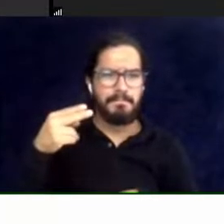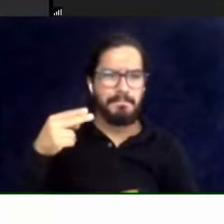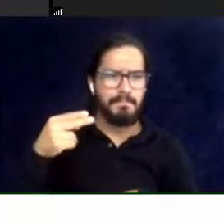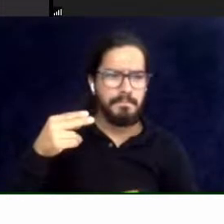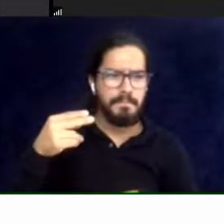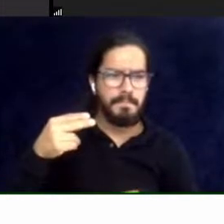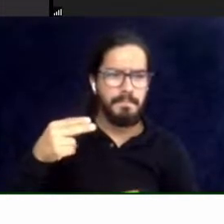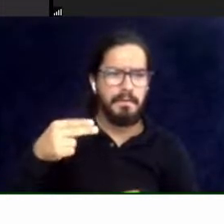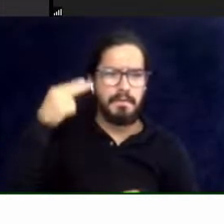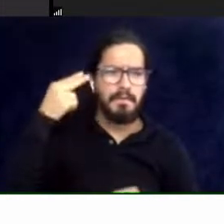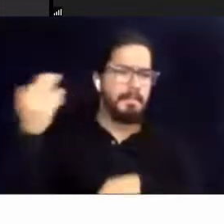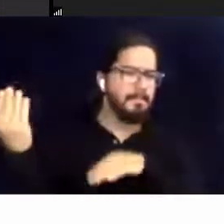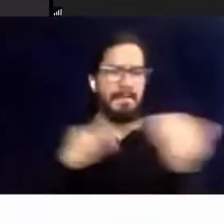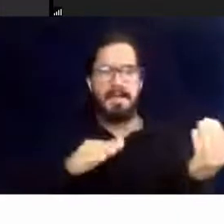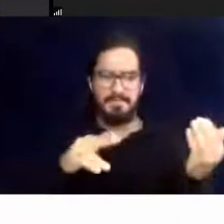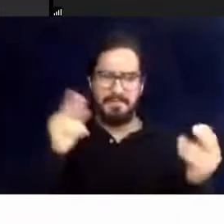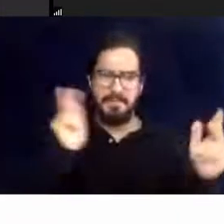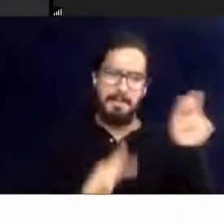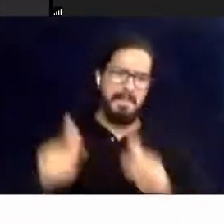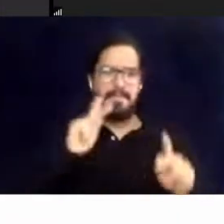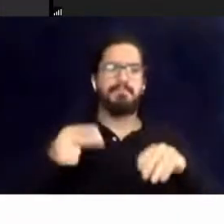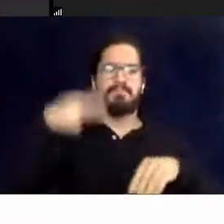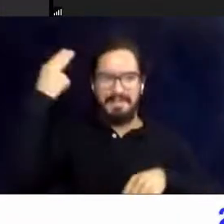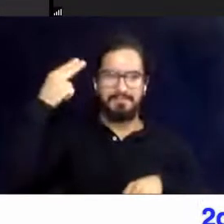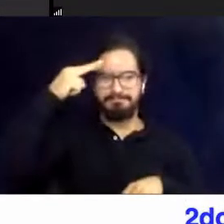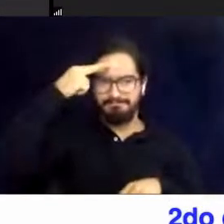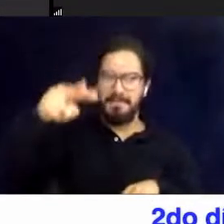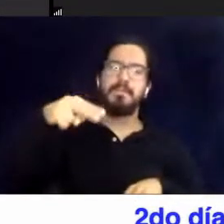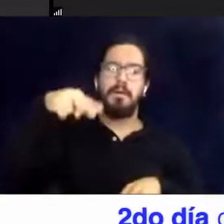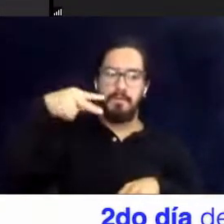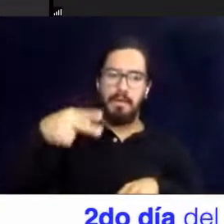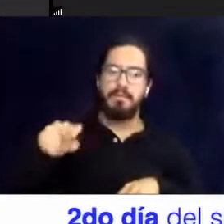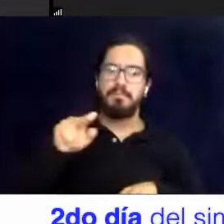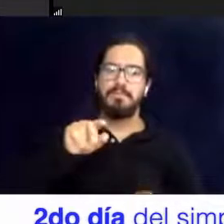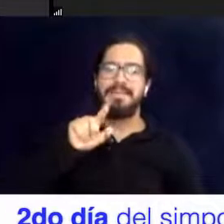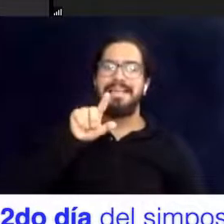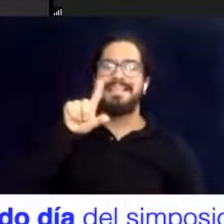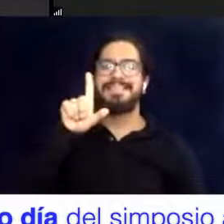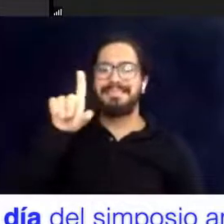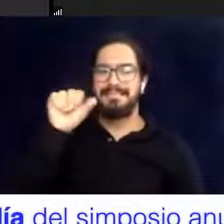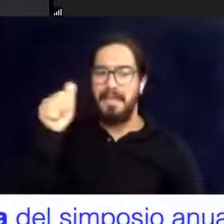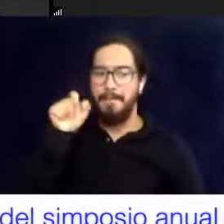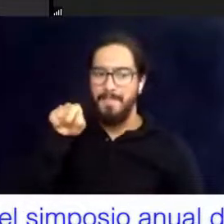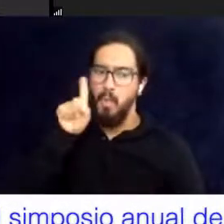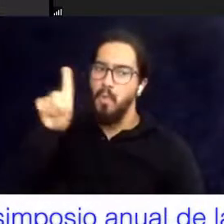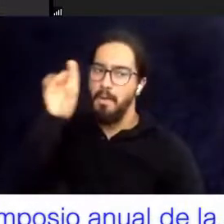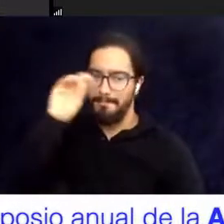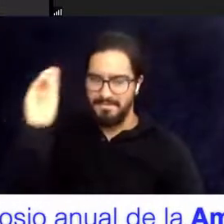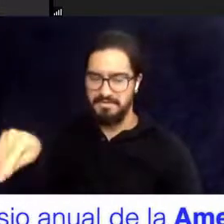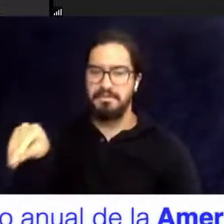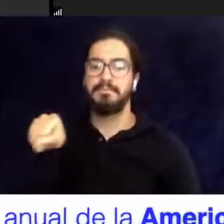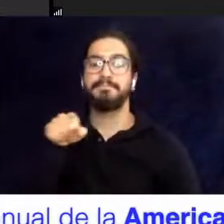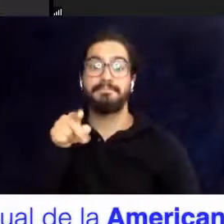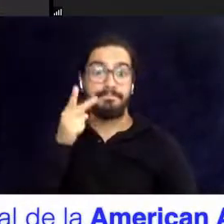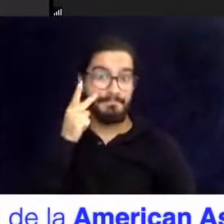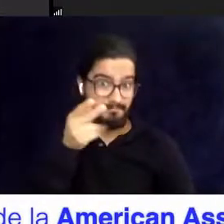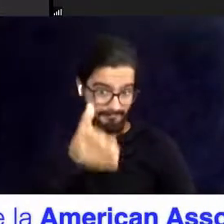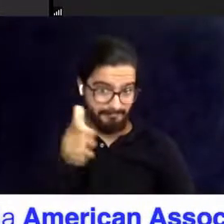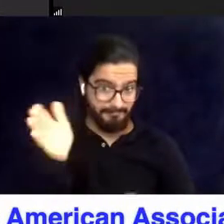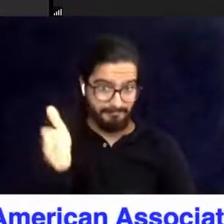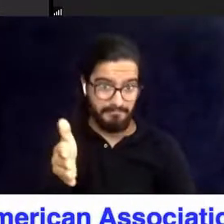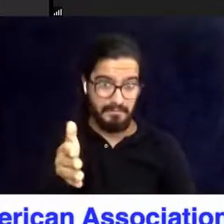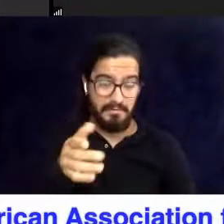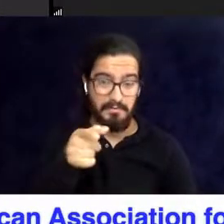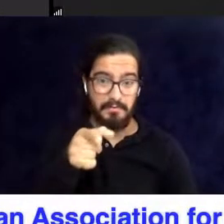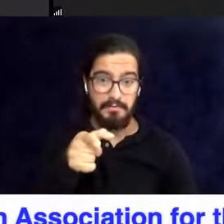at 10.1%. And in the next slide, you will see that